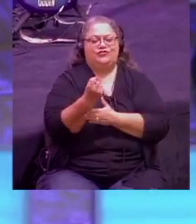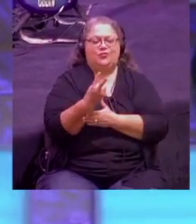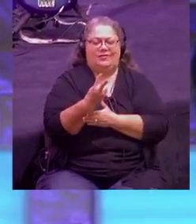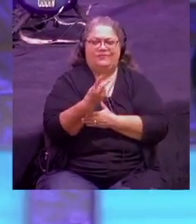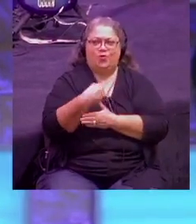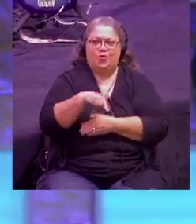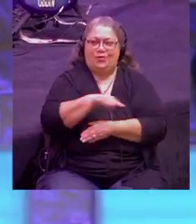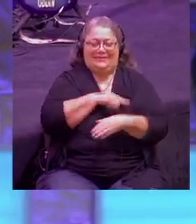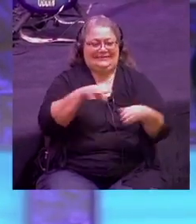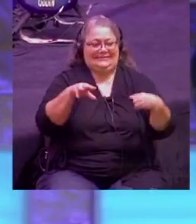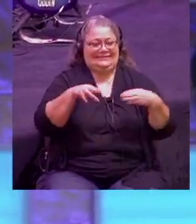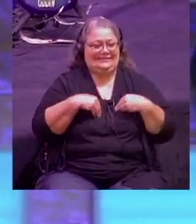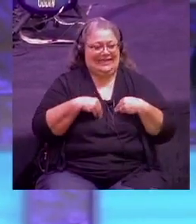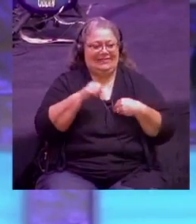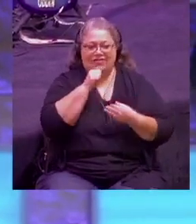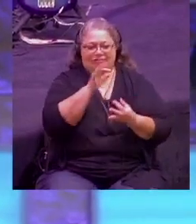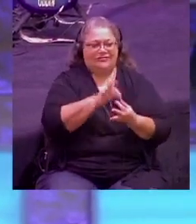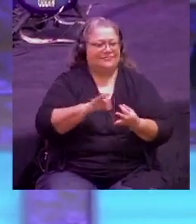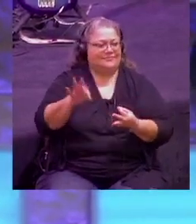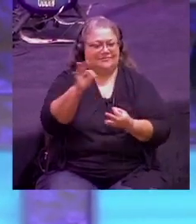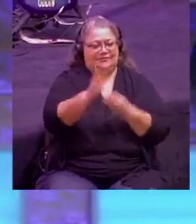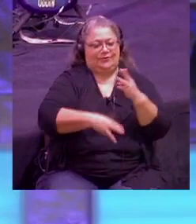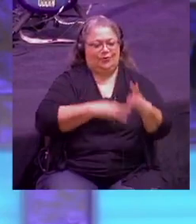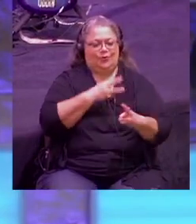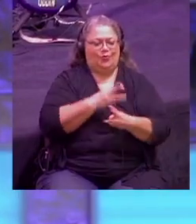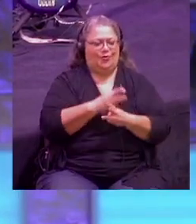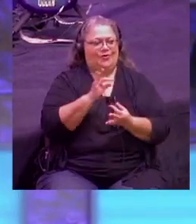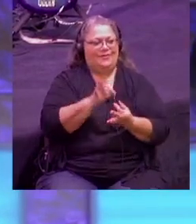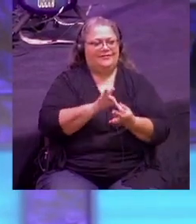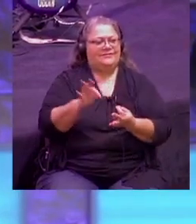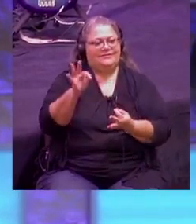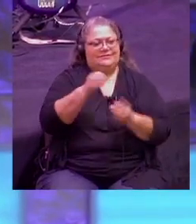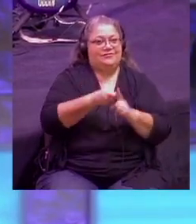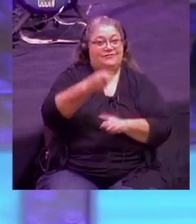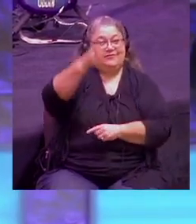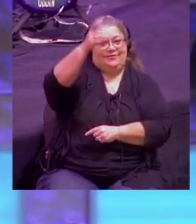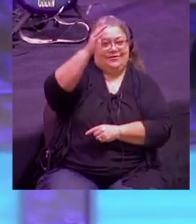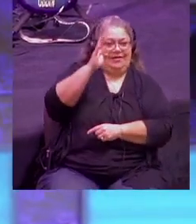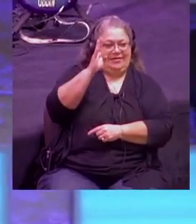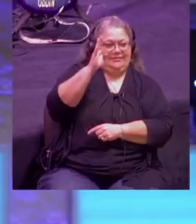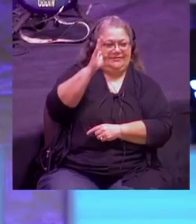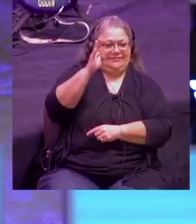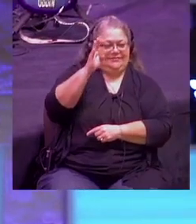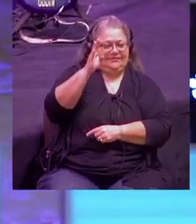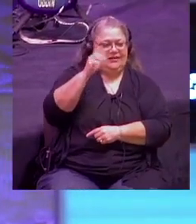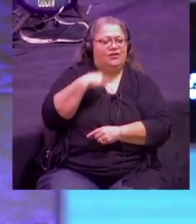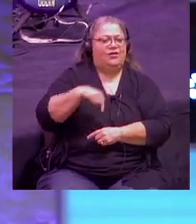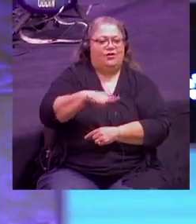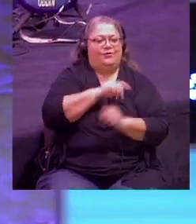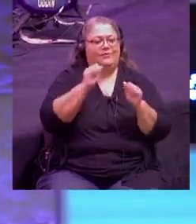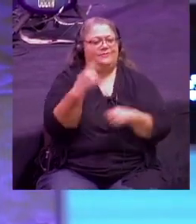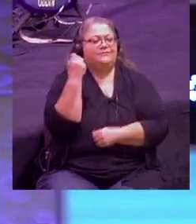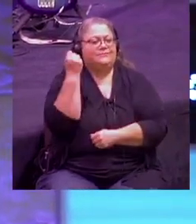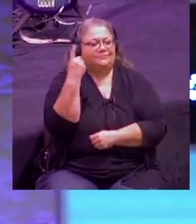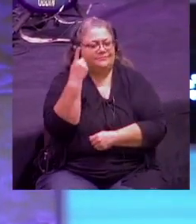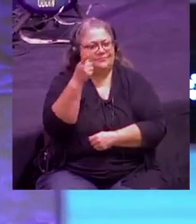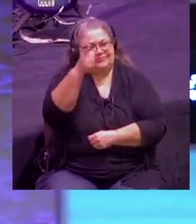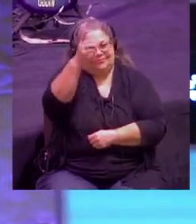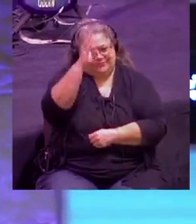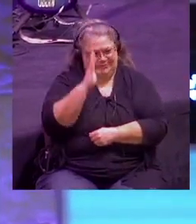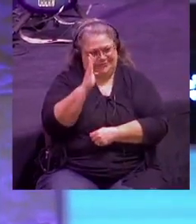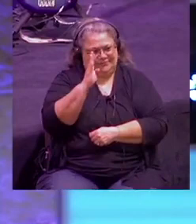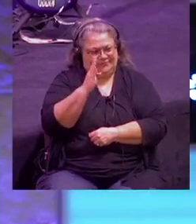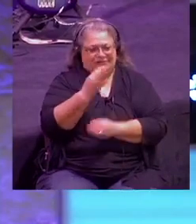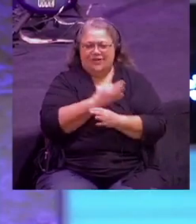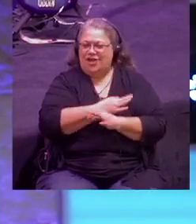have received is not the spirit of the world. It's the Spirit from God, so that we may understand what God has